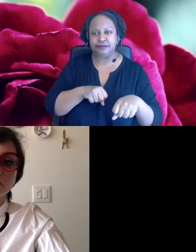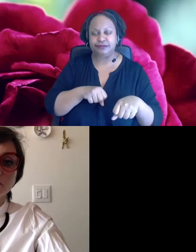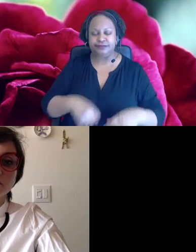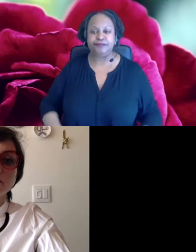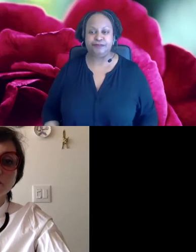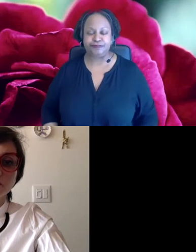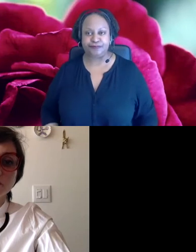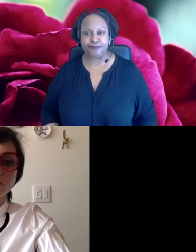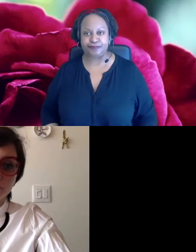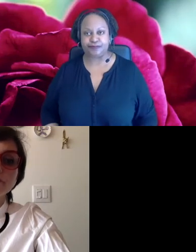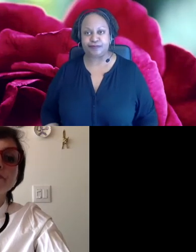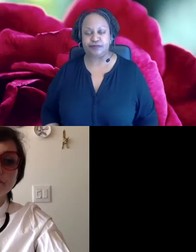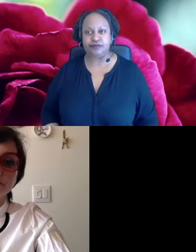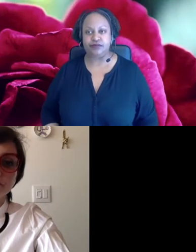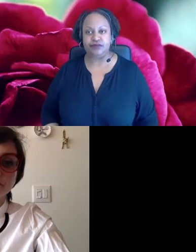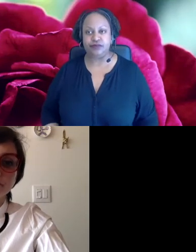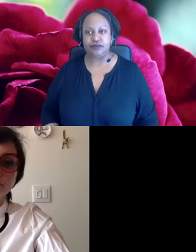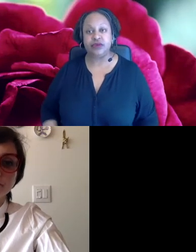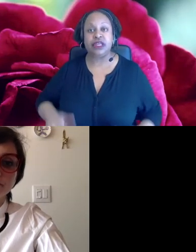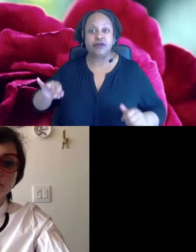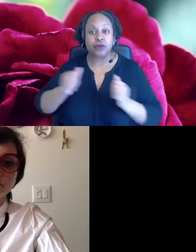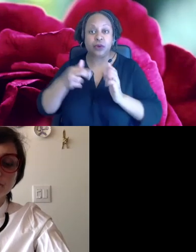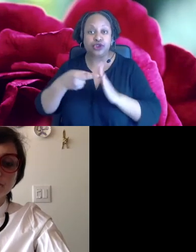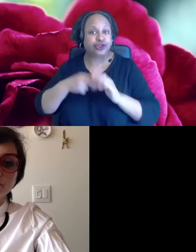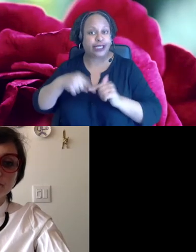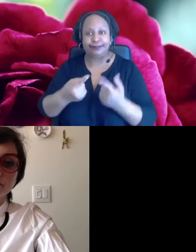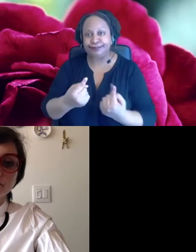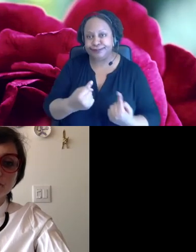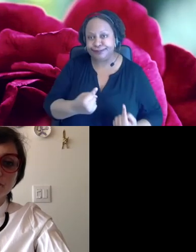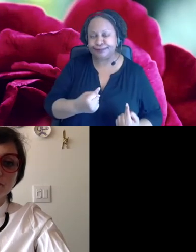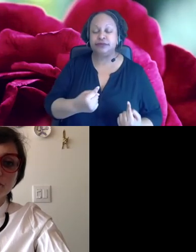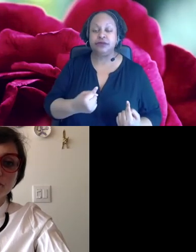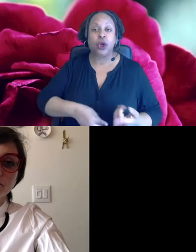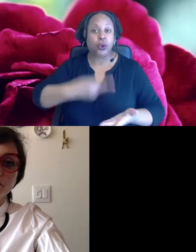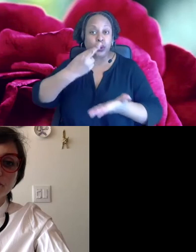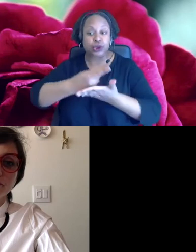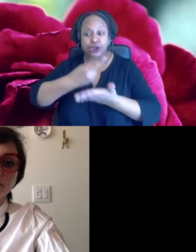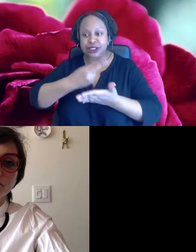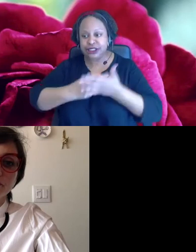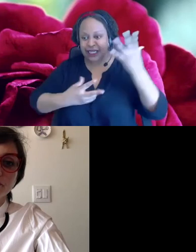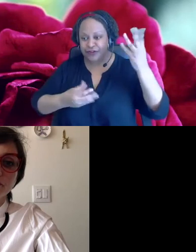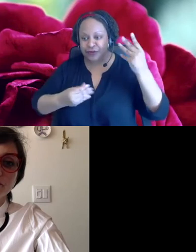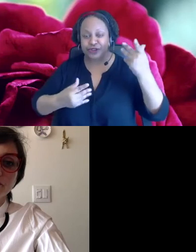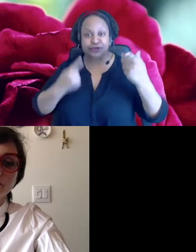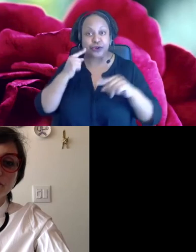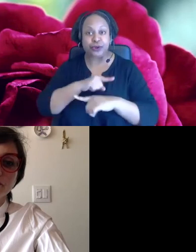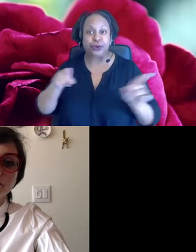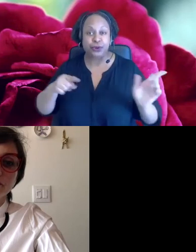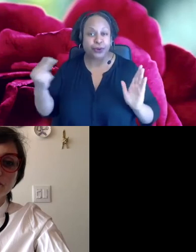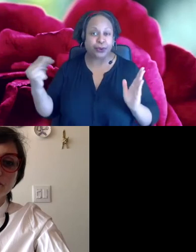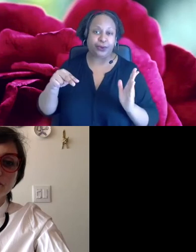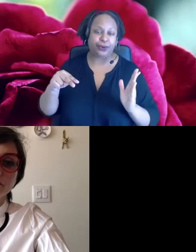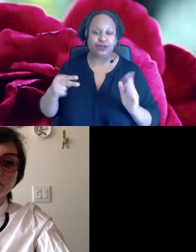otherwise couldn't. And then as far as resources, there is,